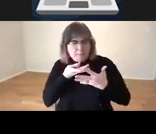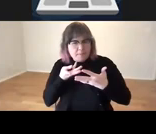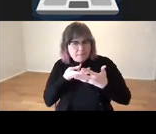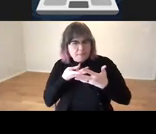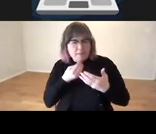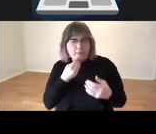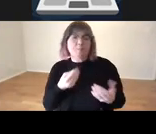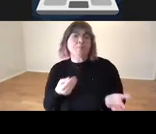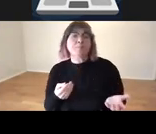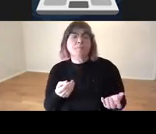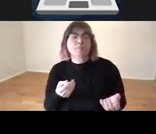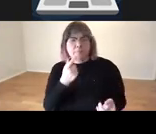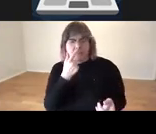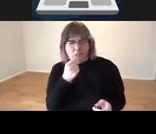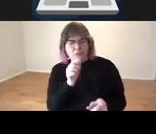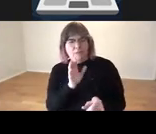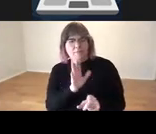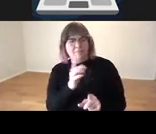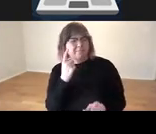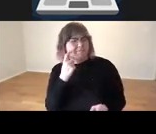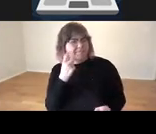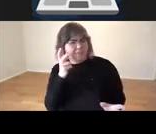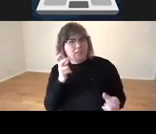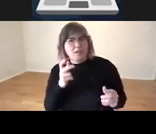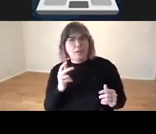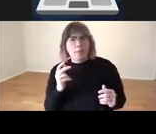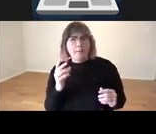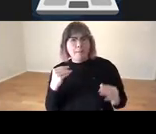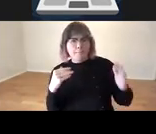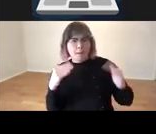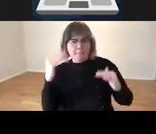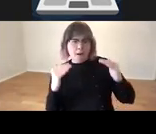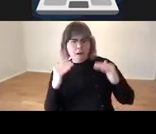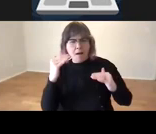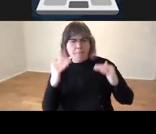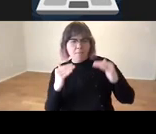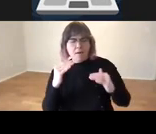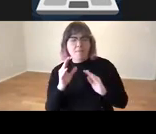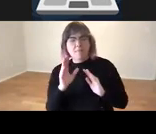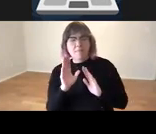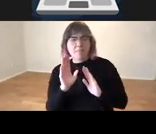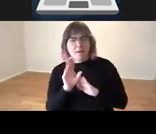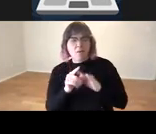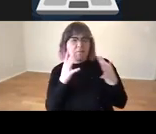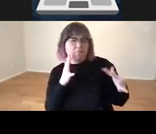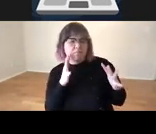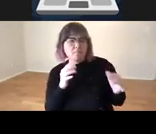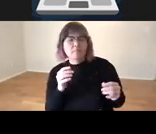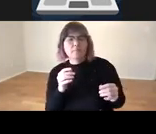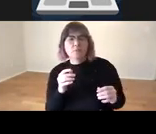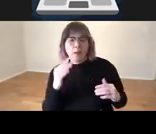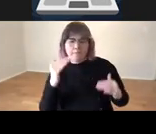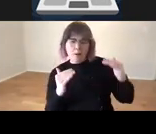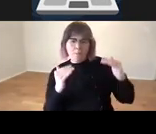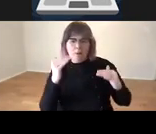And so what's interesting about the clip we just heard is you could hear a lot of popping in the background if you were listening kind of carefully. So not only were you hearing the pong-pong